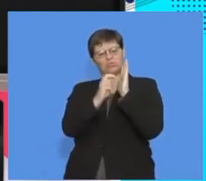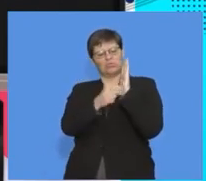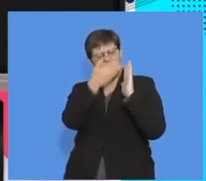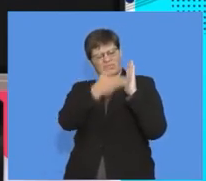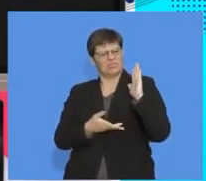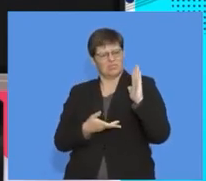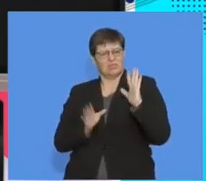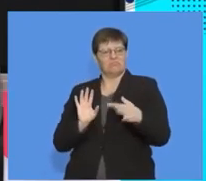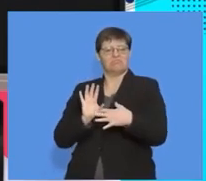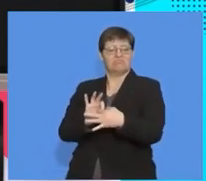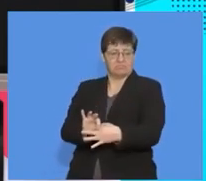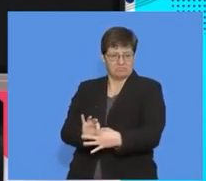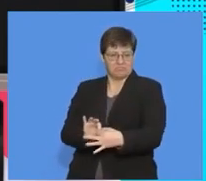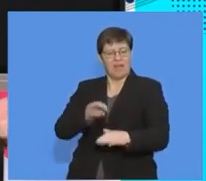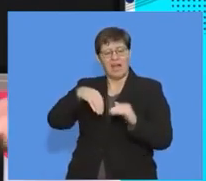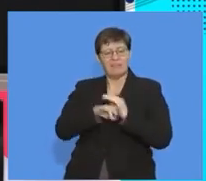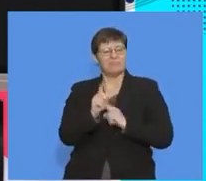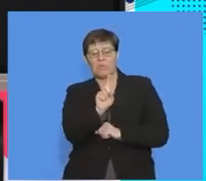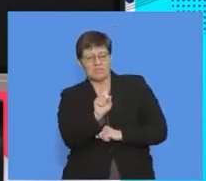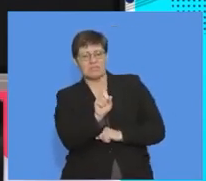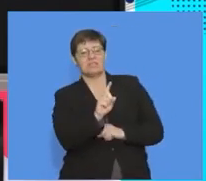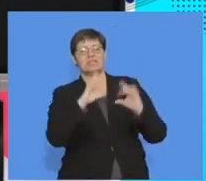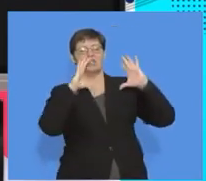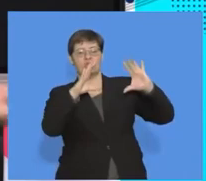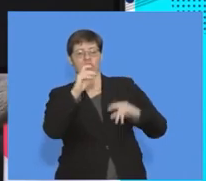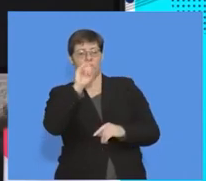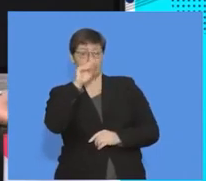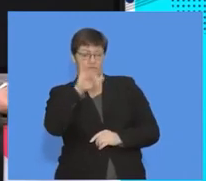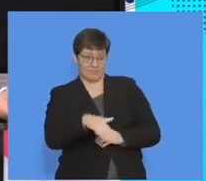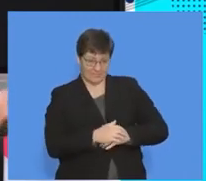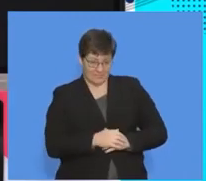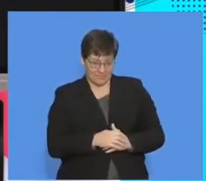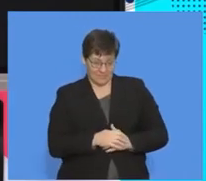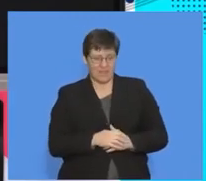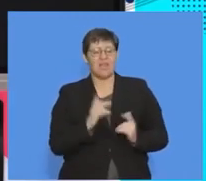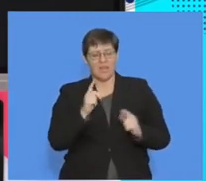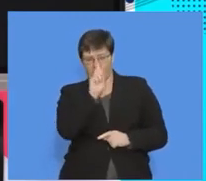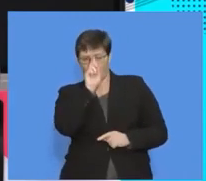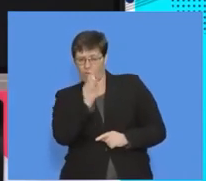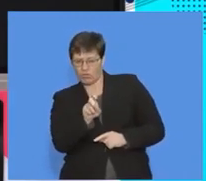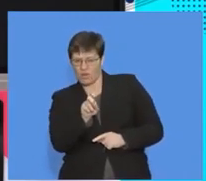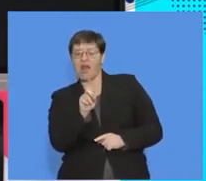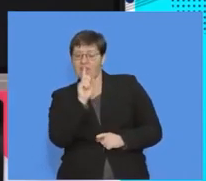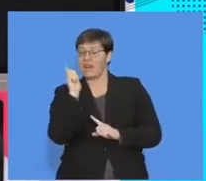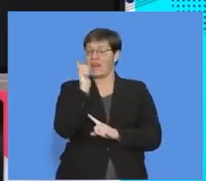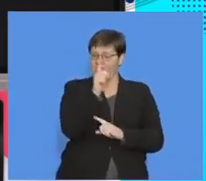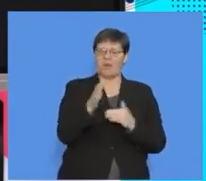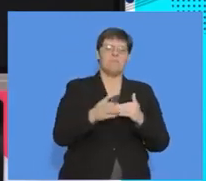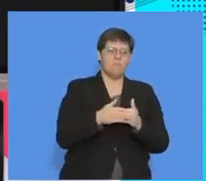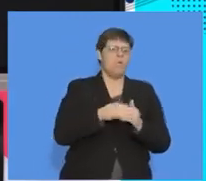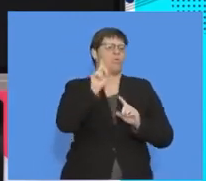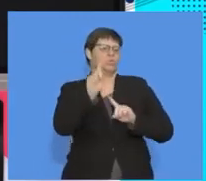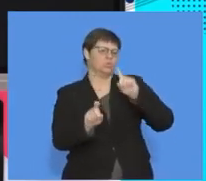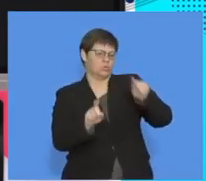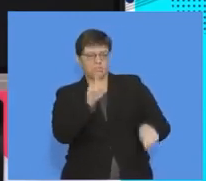have done under circle geometry. So let's look at one more question, and then at a later stage we'll look at another question